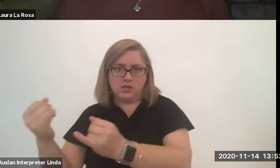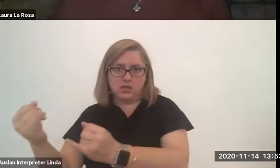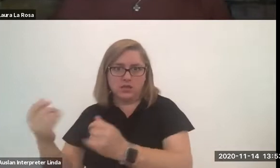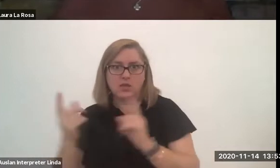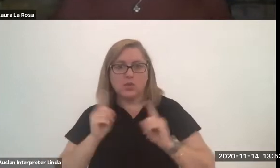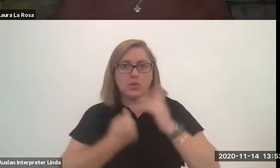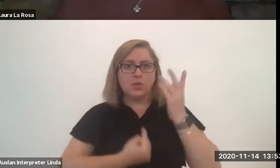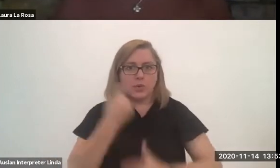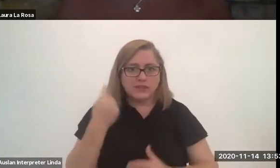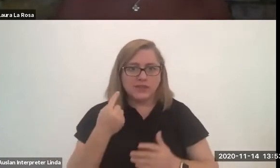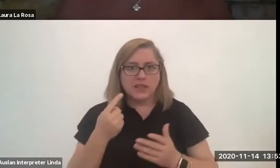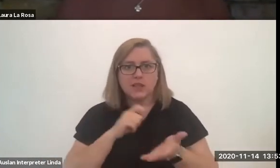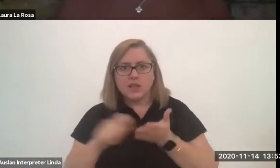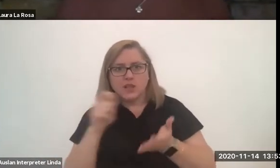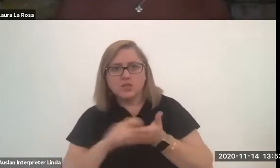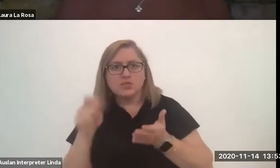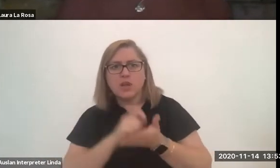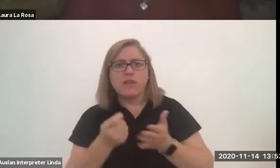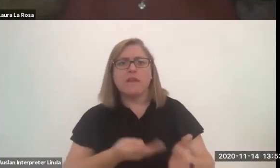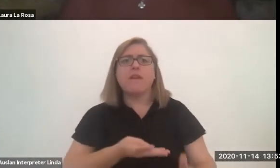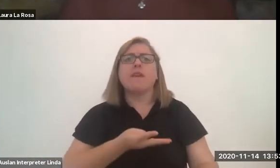writing, and it was 4 o'clock in the afternoon, and I